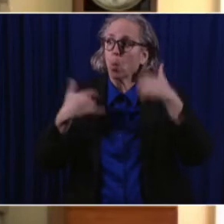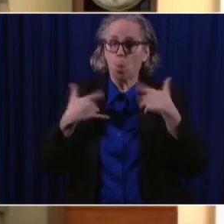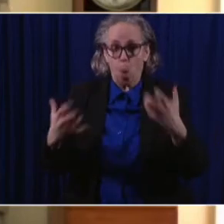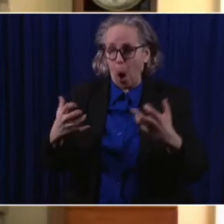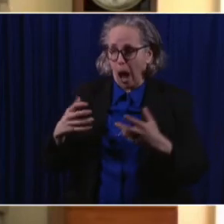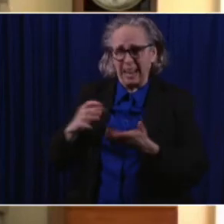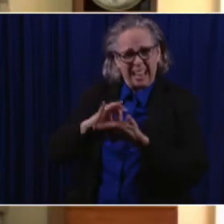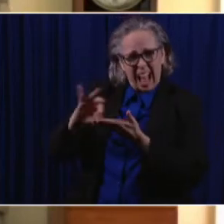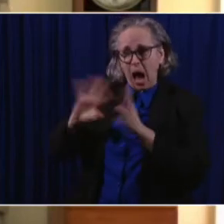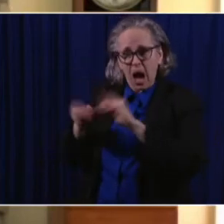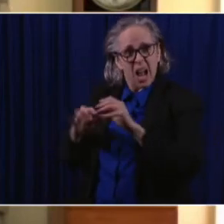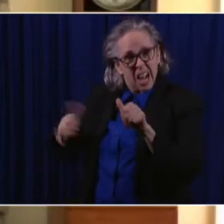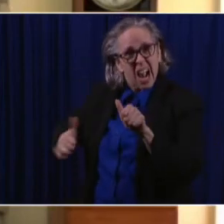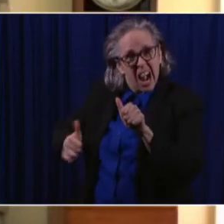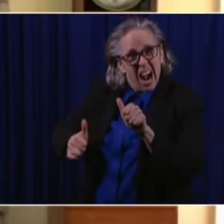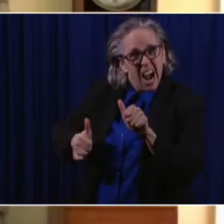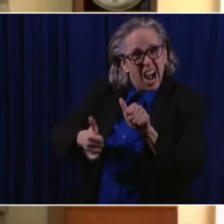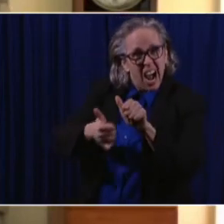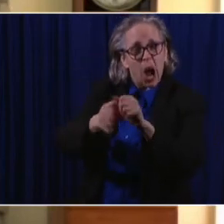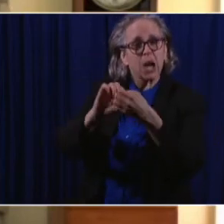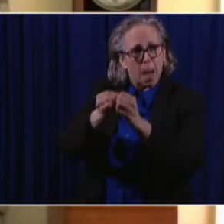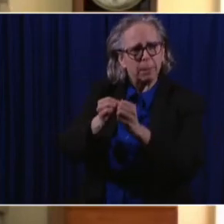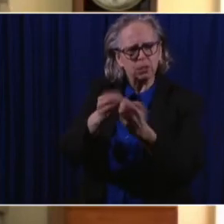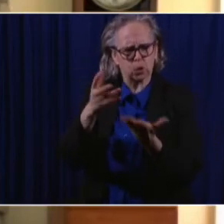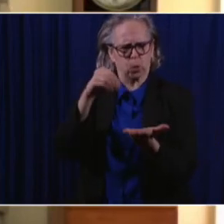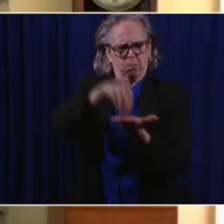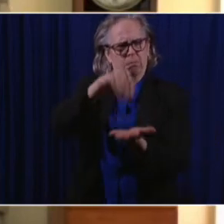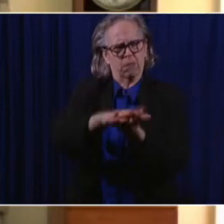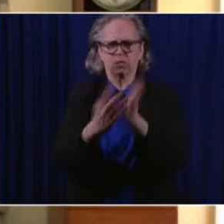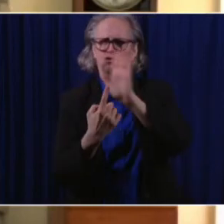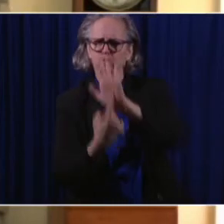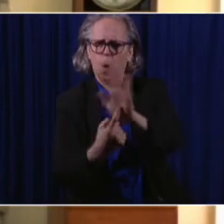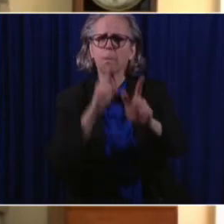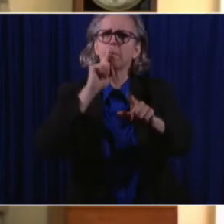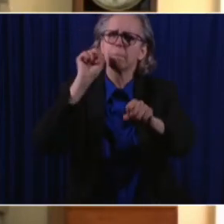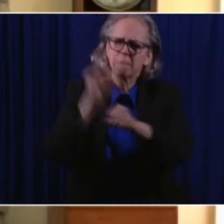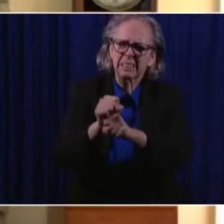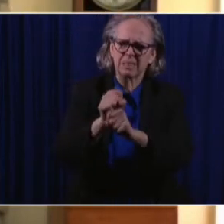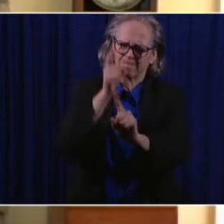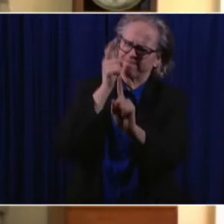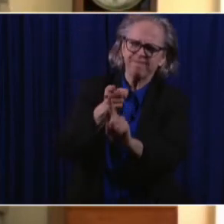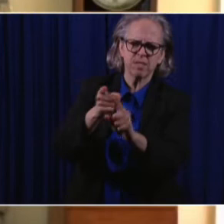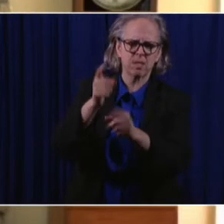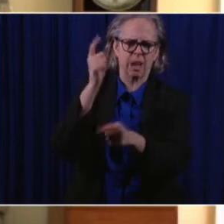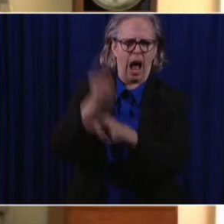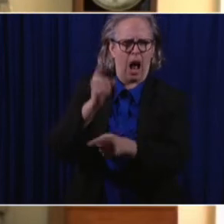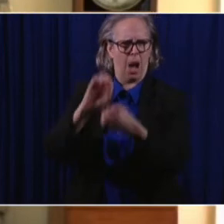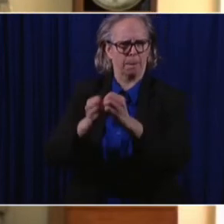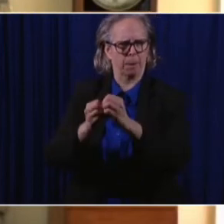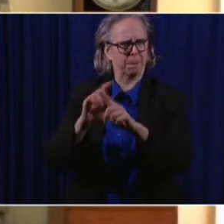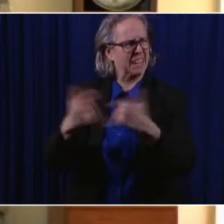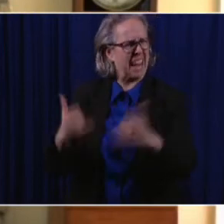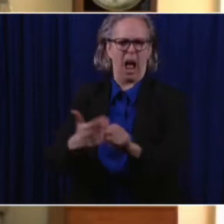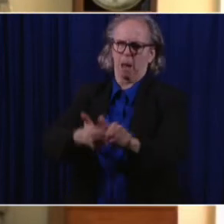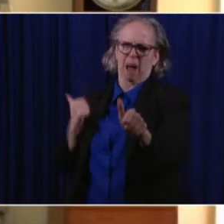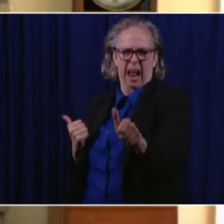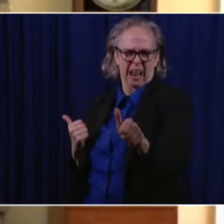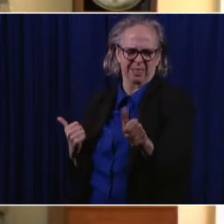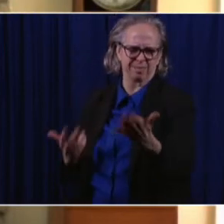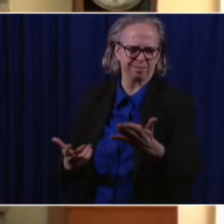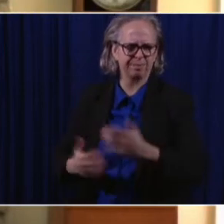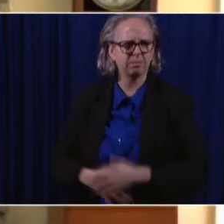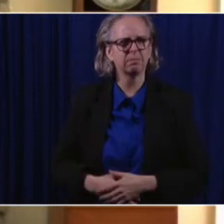each and every day. Today, though, is about hospitals, and I think that if you really want to see exactly